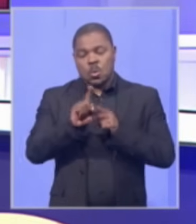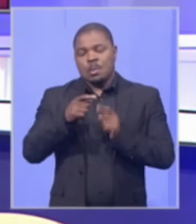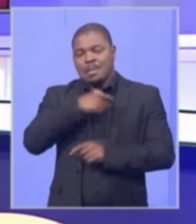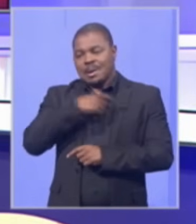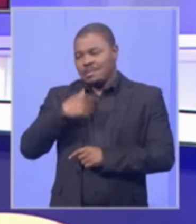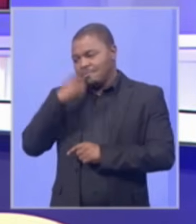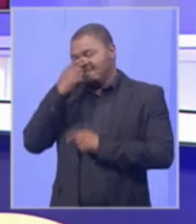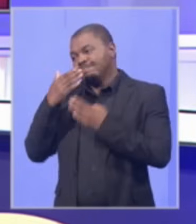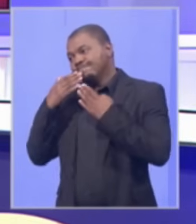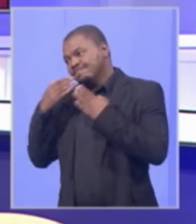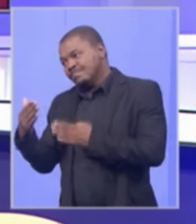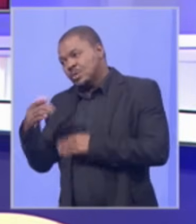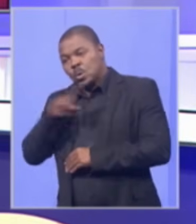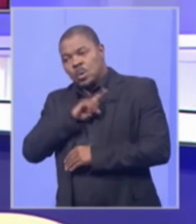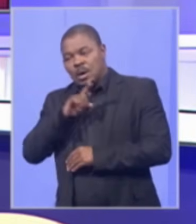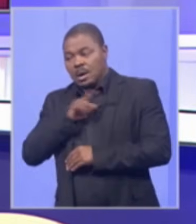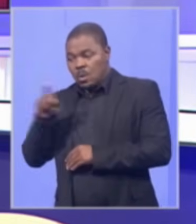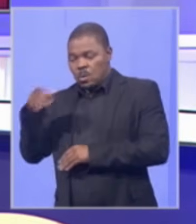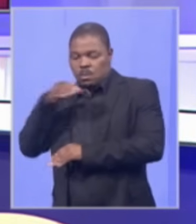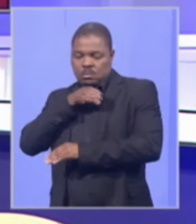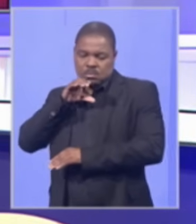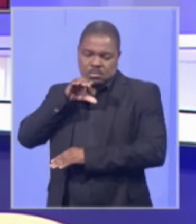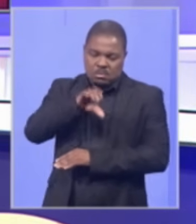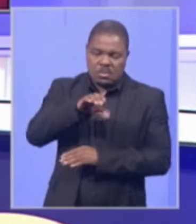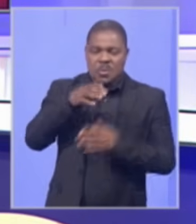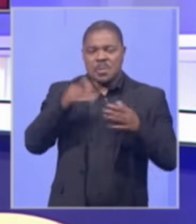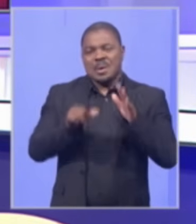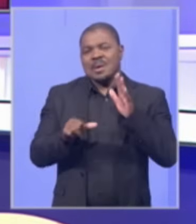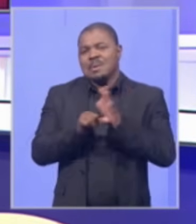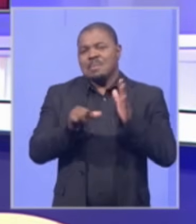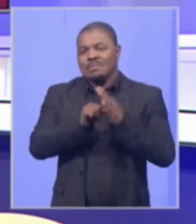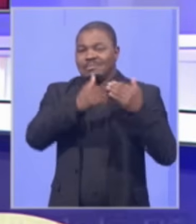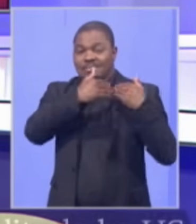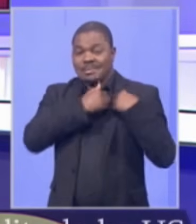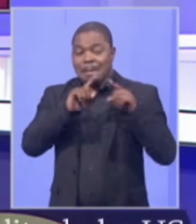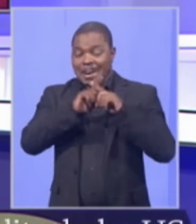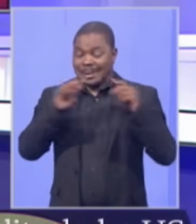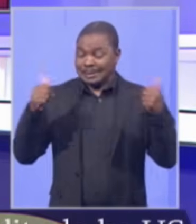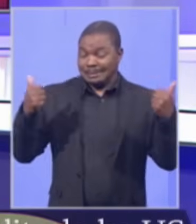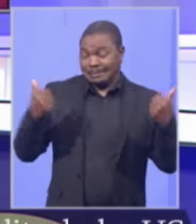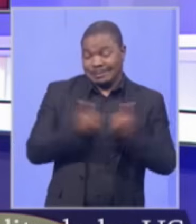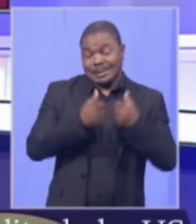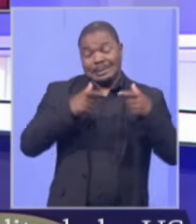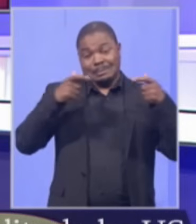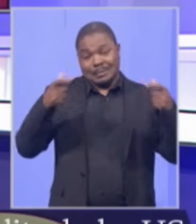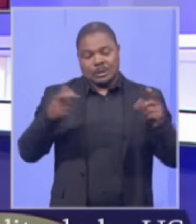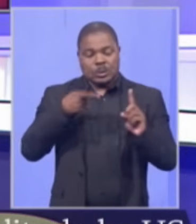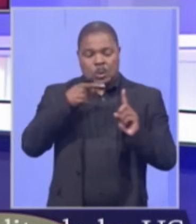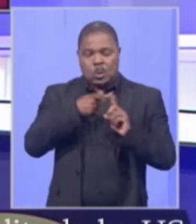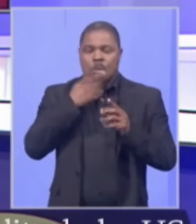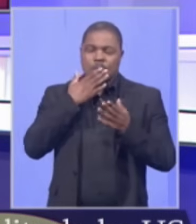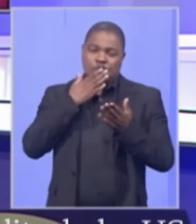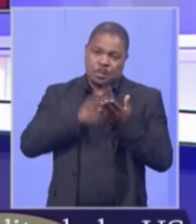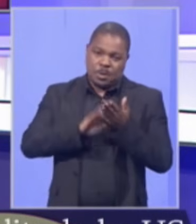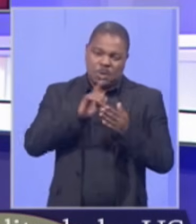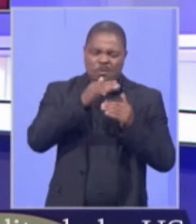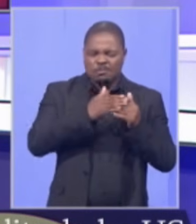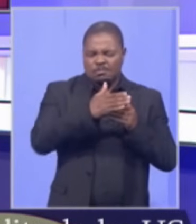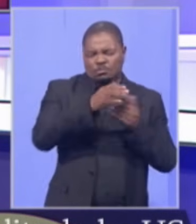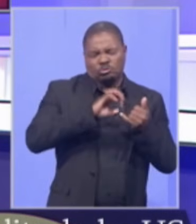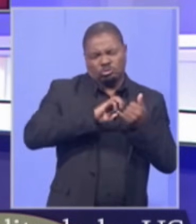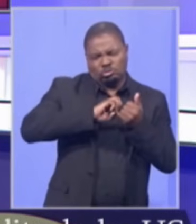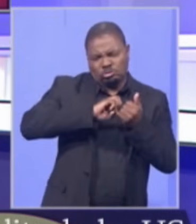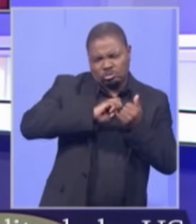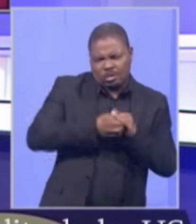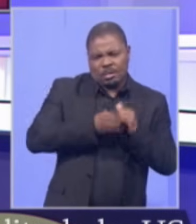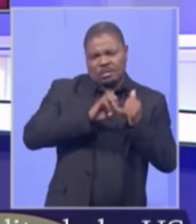ka go mo nea seo a se bitšago maikarabelo a bohlokwa e felana le go le ditlhotlo tše kgolo. Jonas o ikanne go dira tšohle ka moo a ka kgonago go